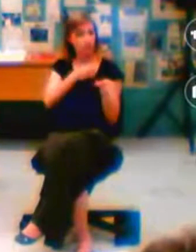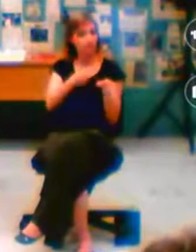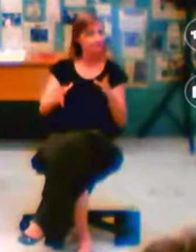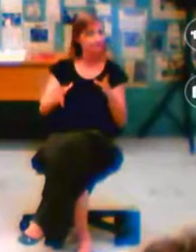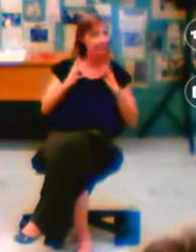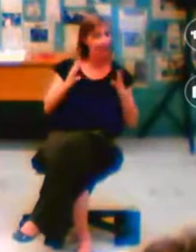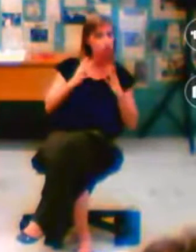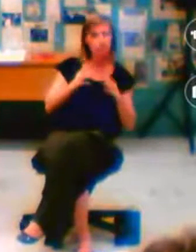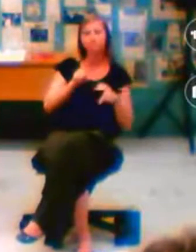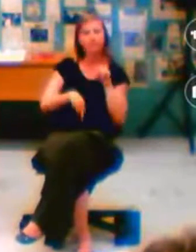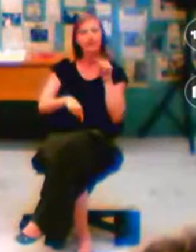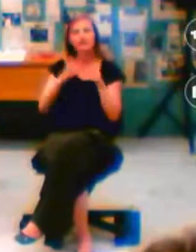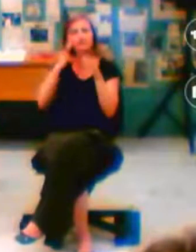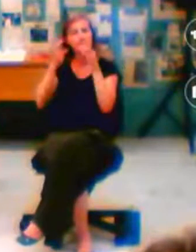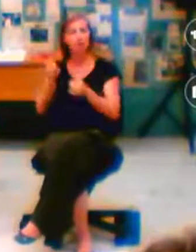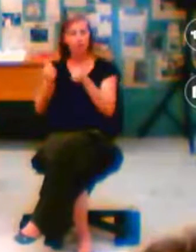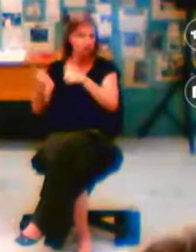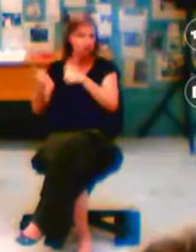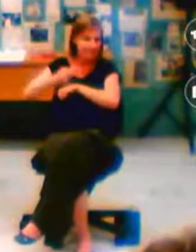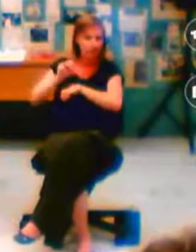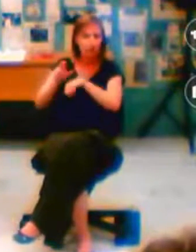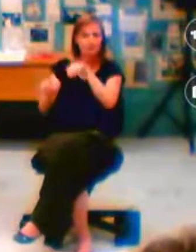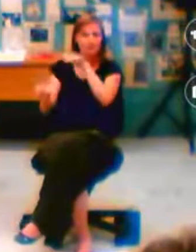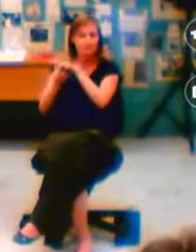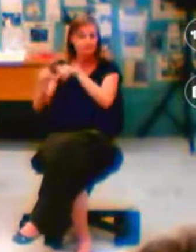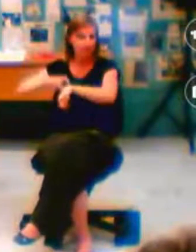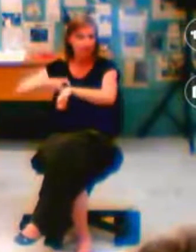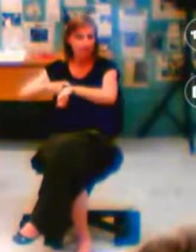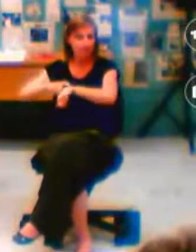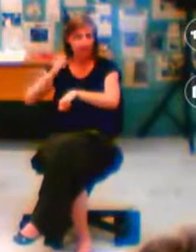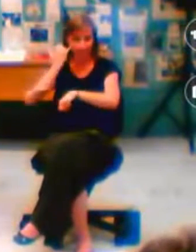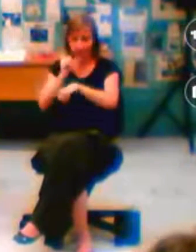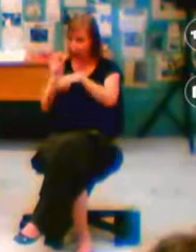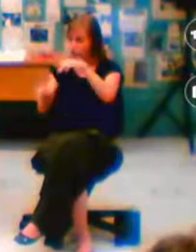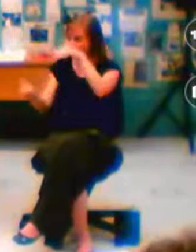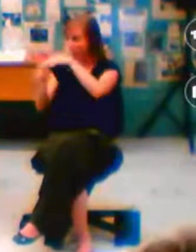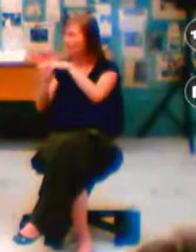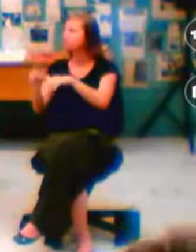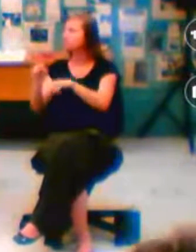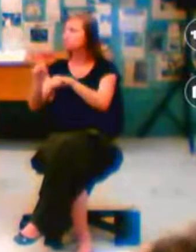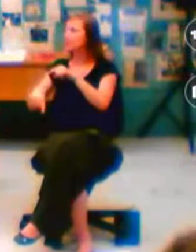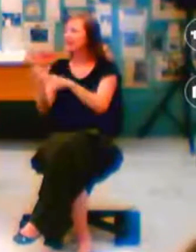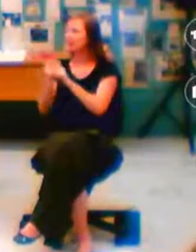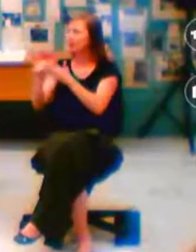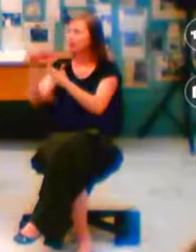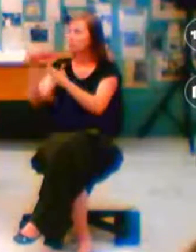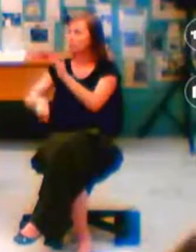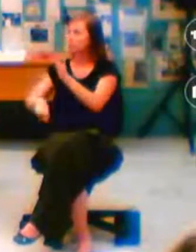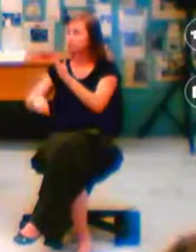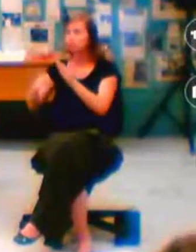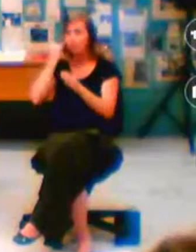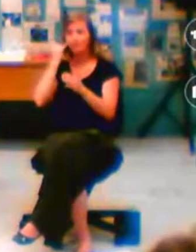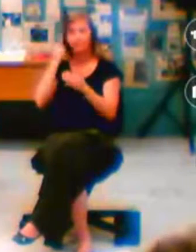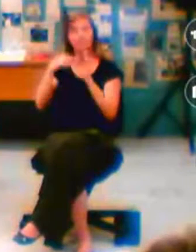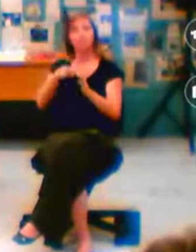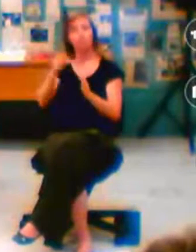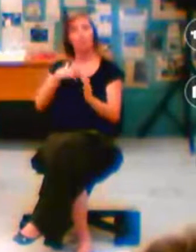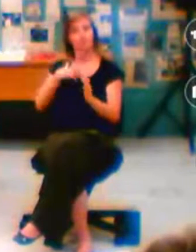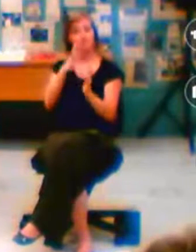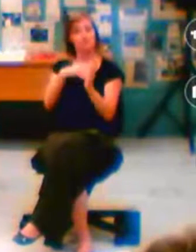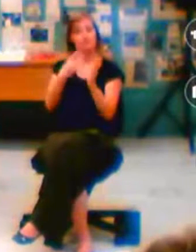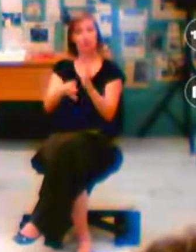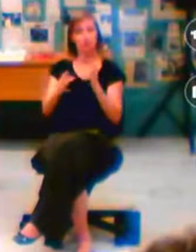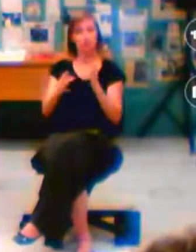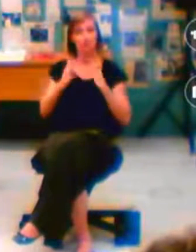example, if you want to have surgery, you're put in a waiting list. And if you want to have vacation, you have no choice over what day